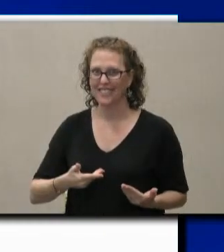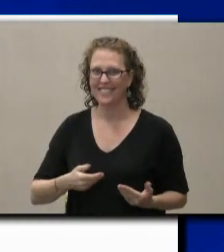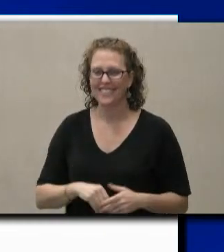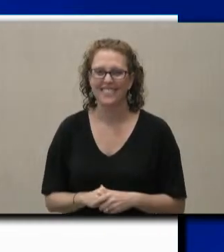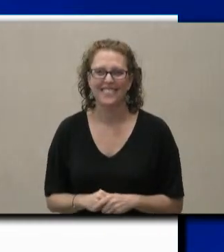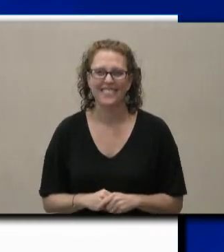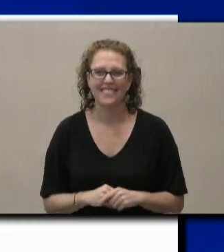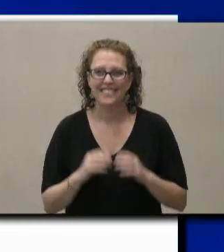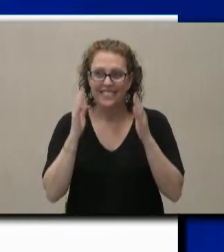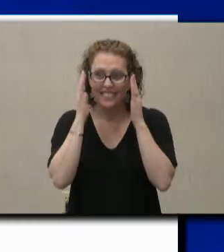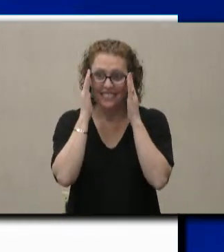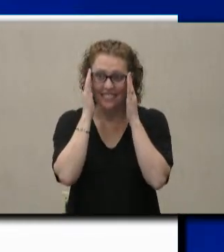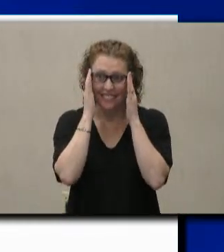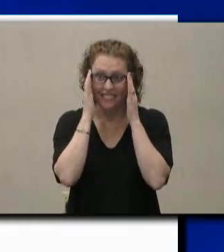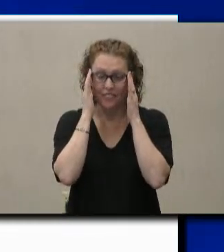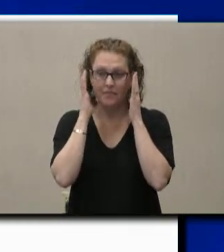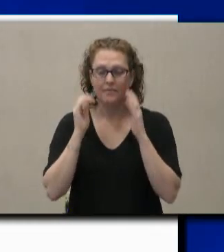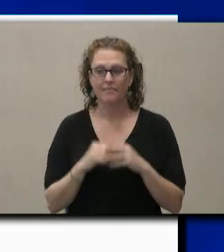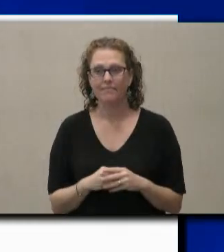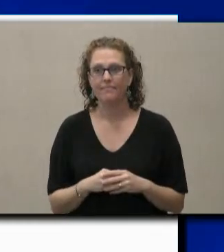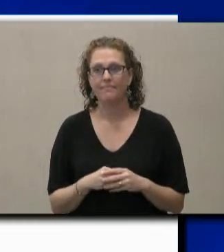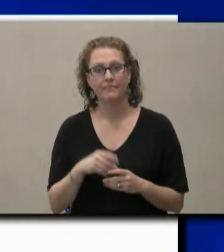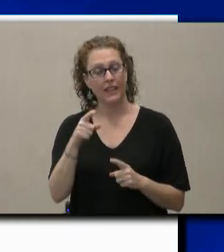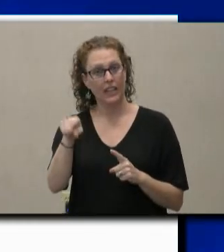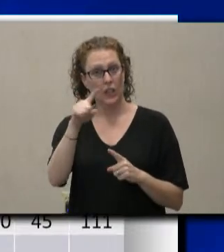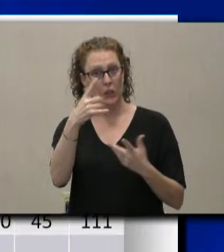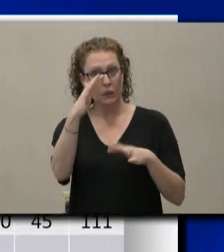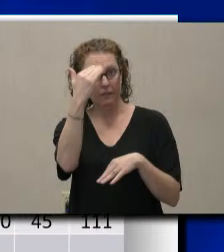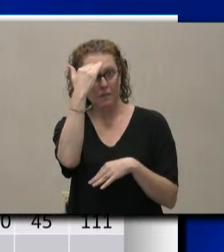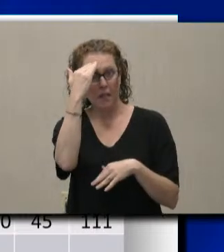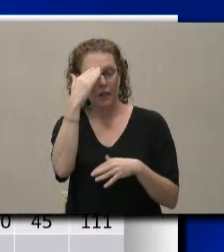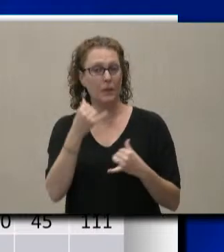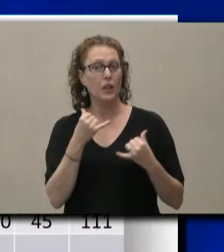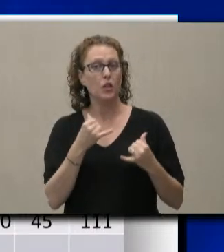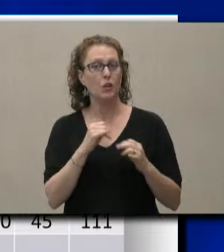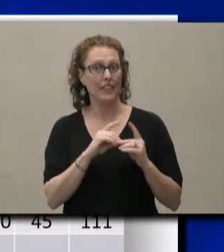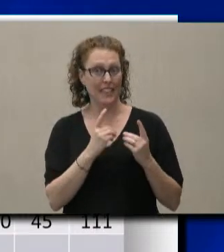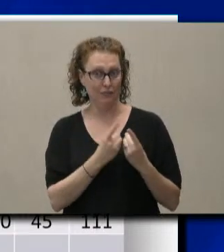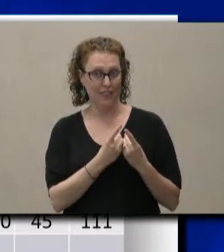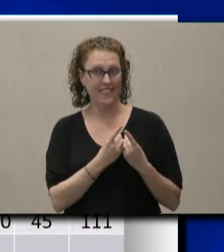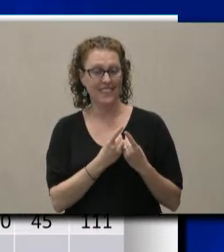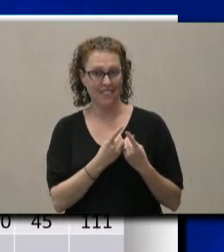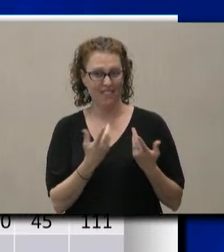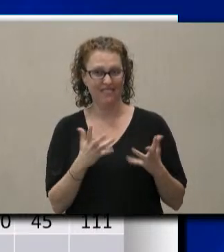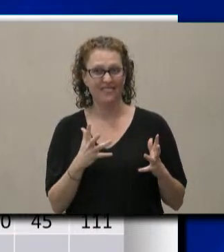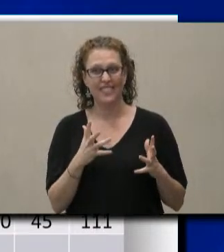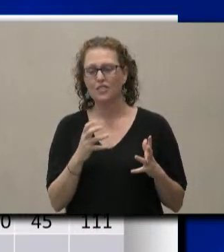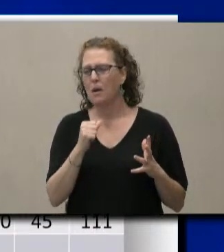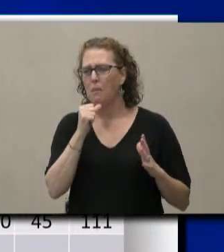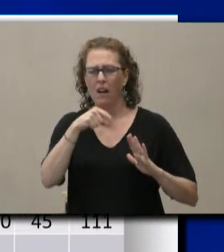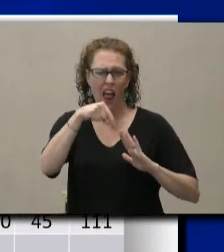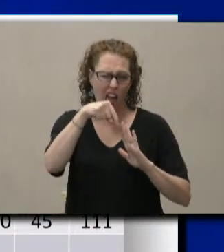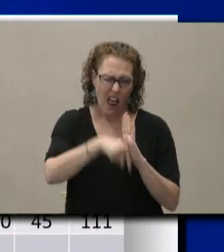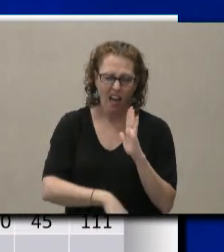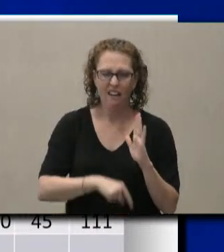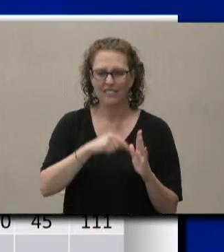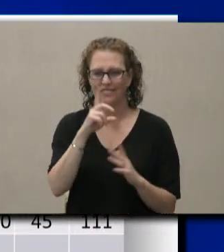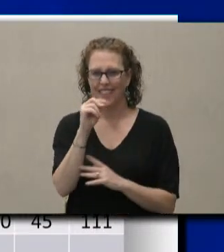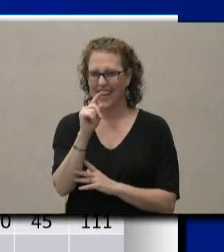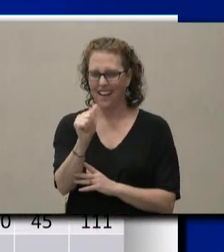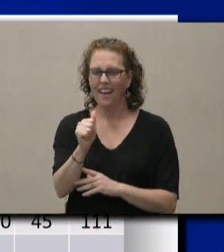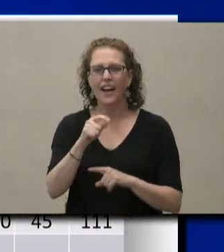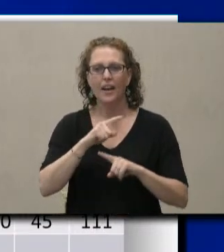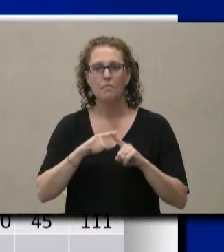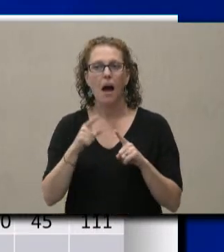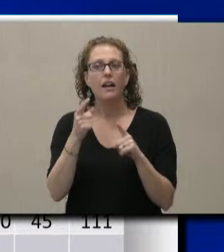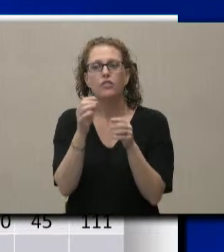And you're very familiar, of course, with the existing districts, so I won't go over the data too much, just to simply note that the city's